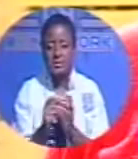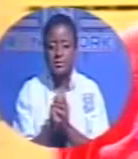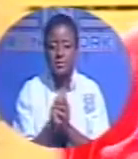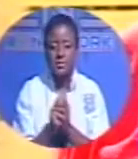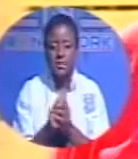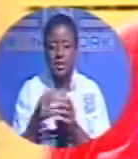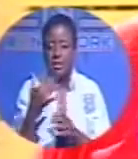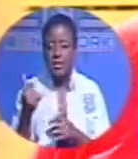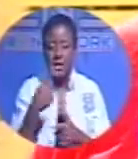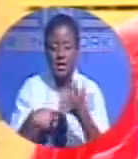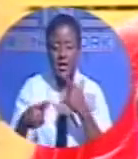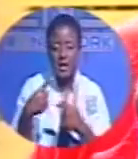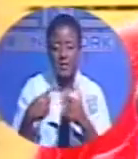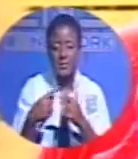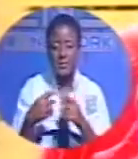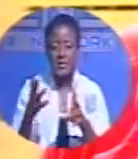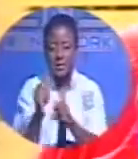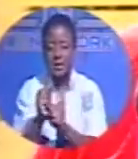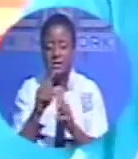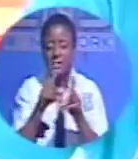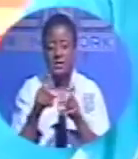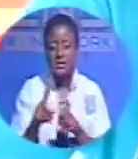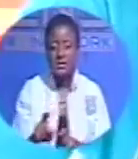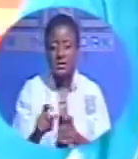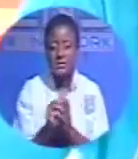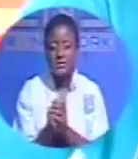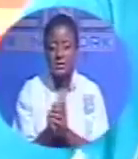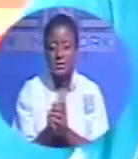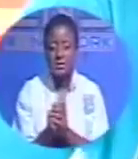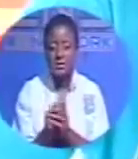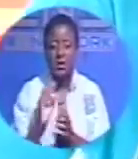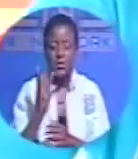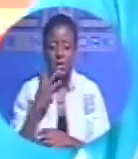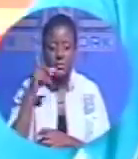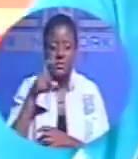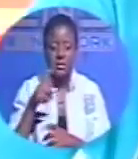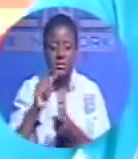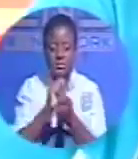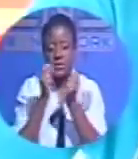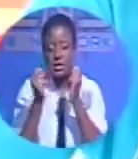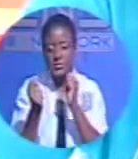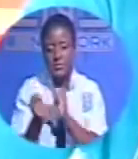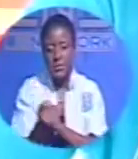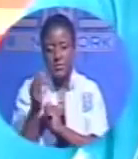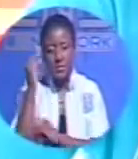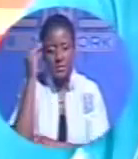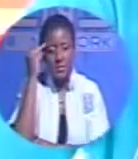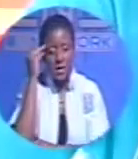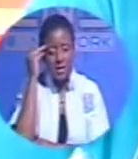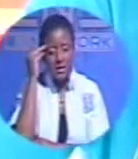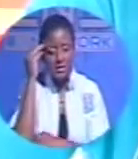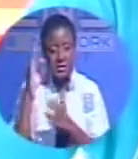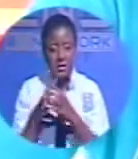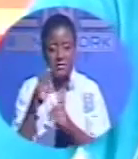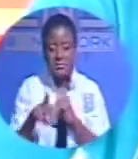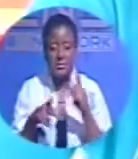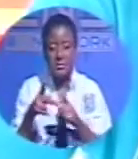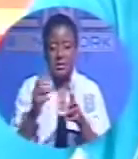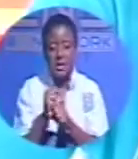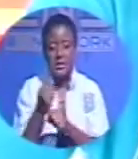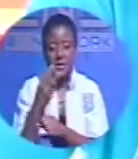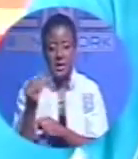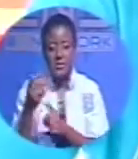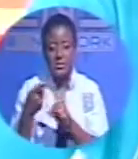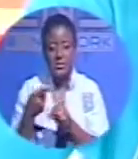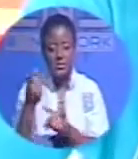They come forward and they get tested. And what it is, we have to transform the minds of our people and get them to understand what this renewal thing is